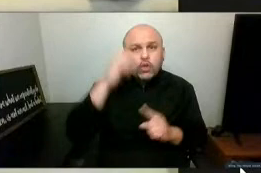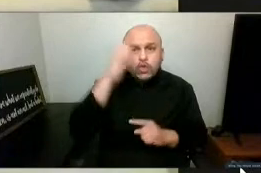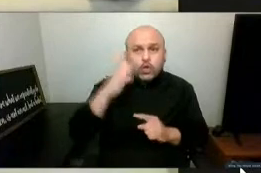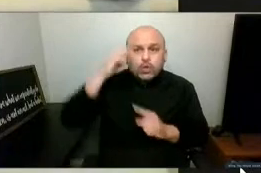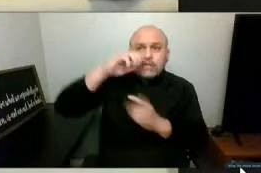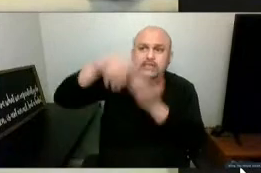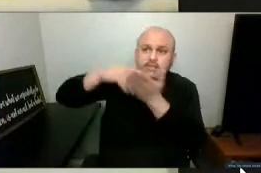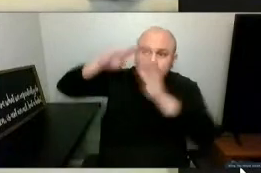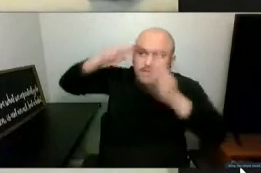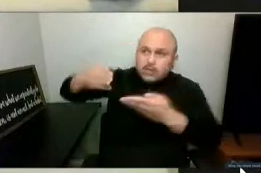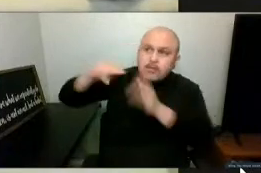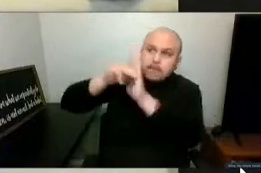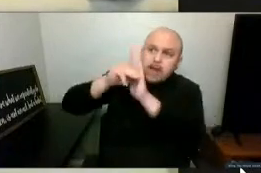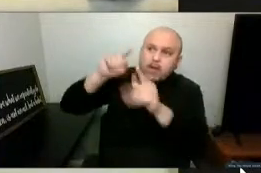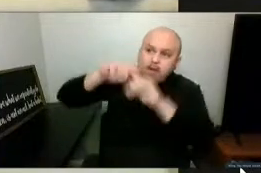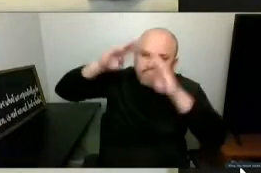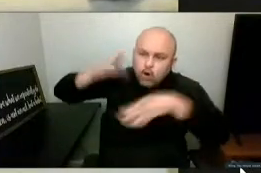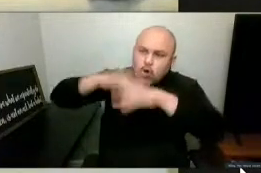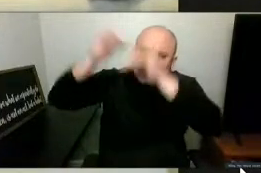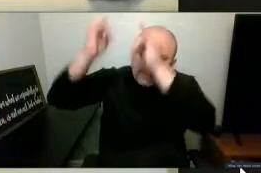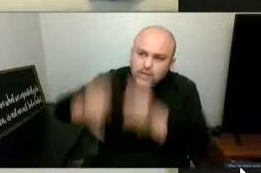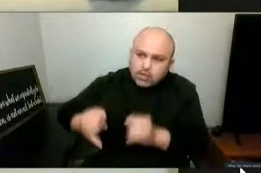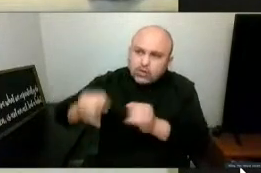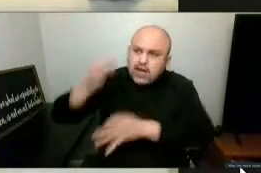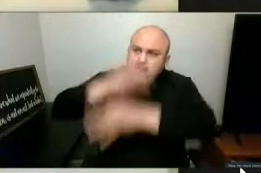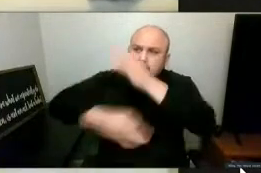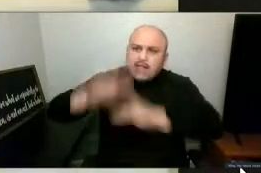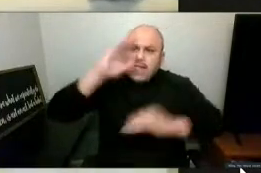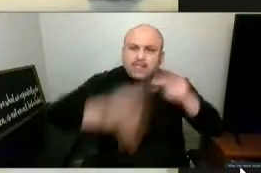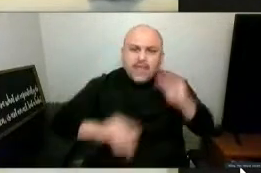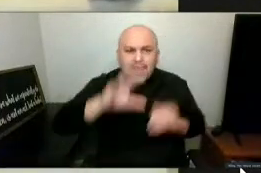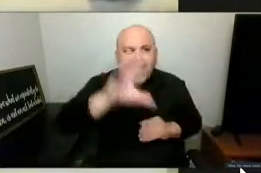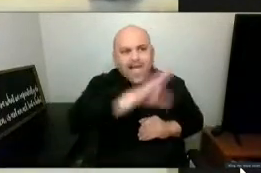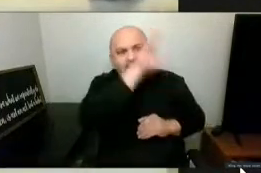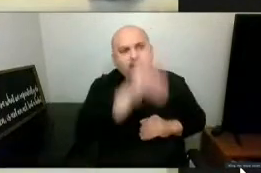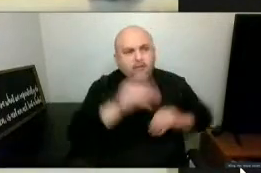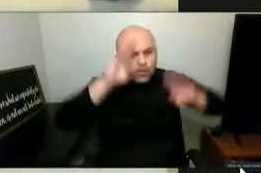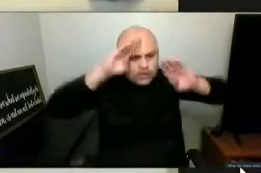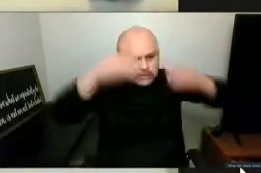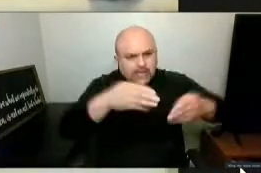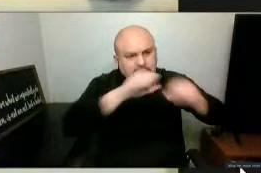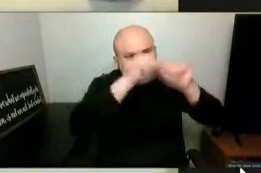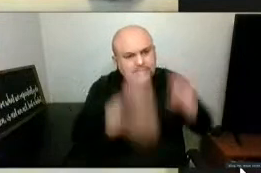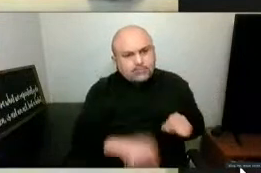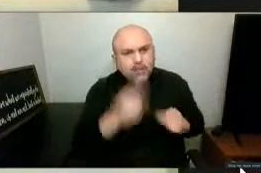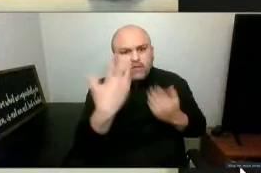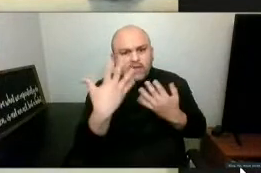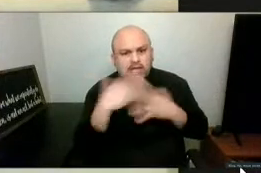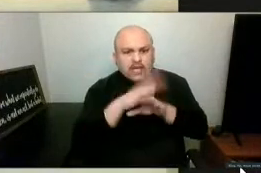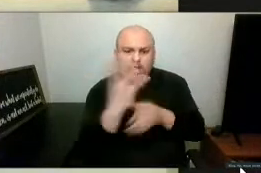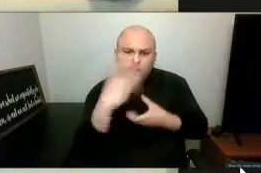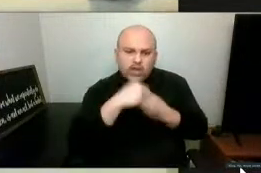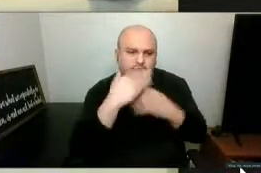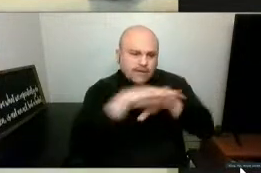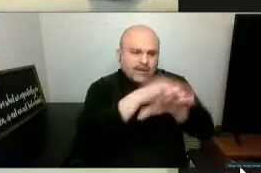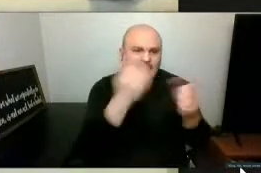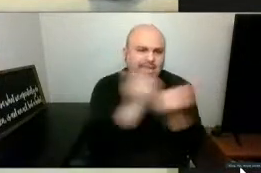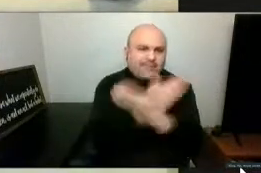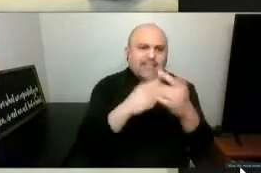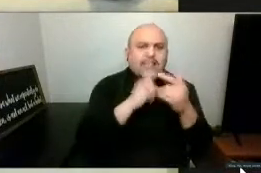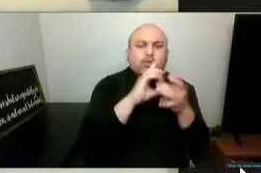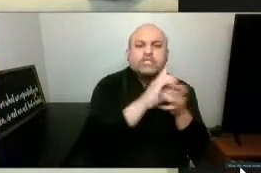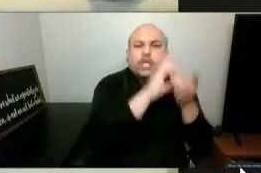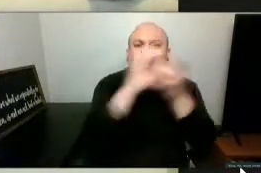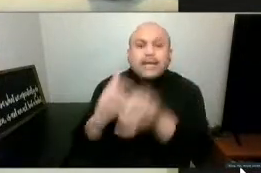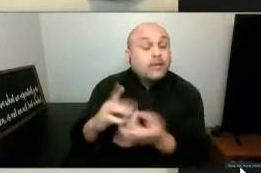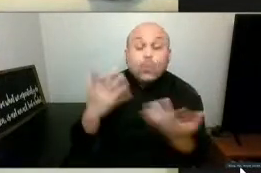the individual rather than an Afrocentric system of integration where everything is connected. So what is the challenge?